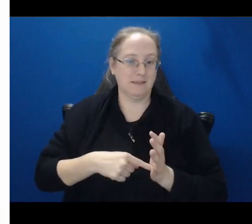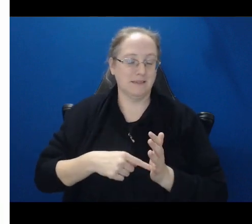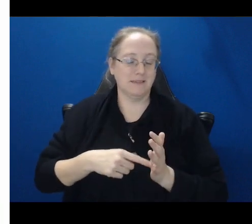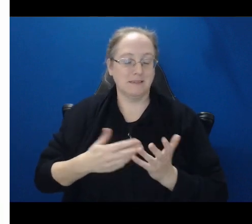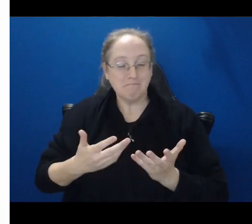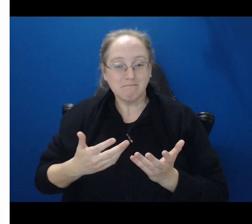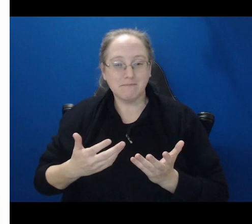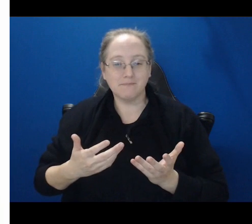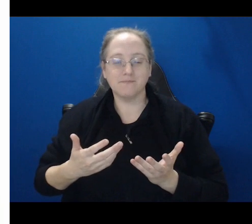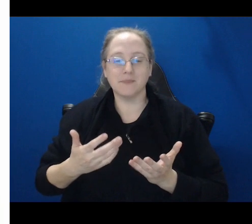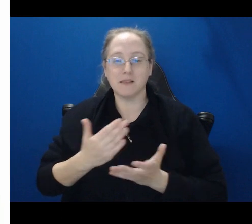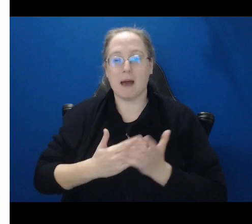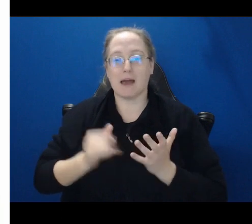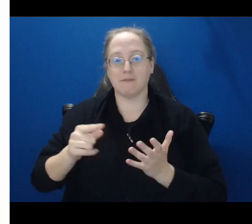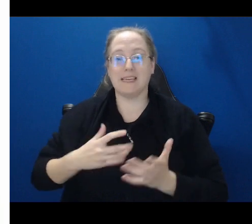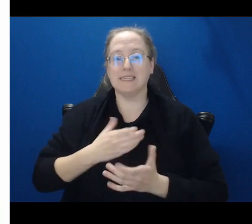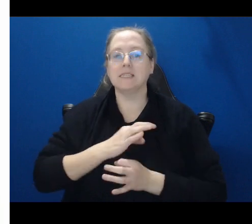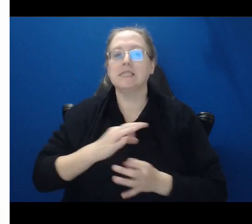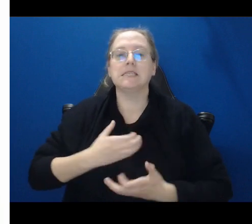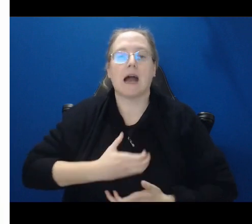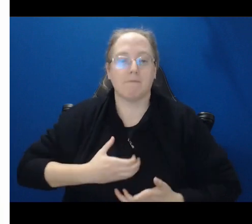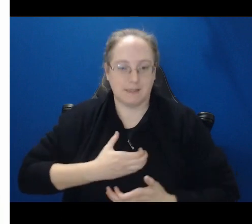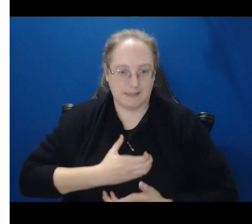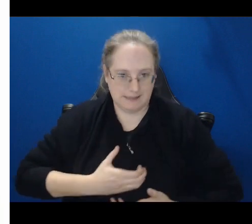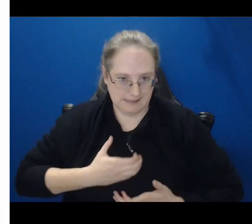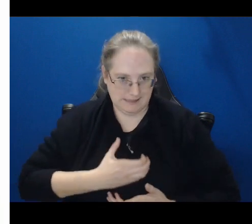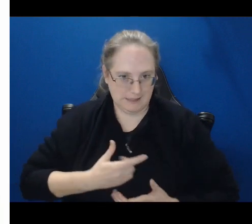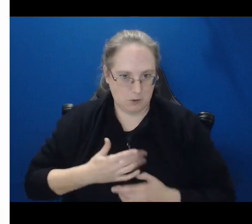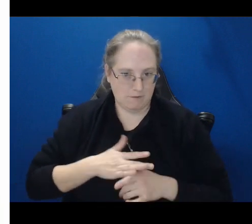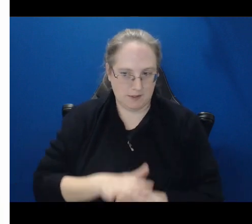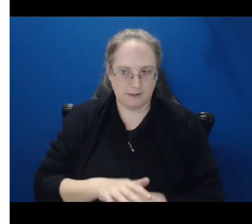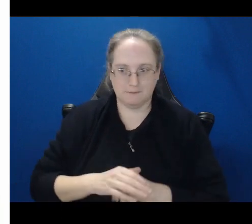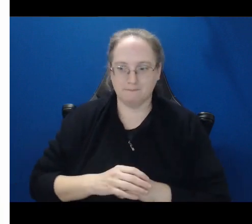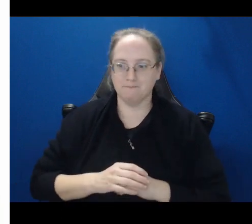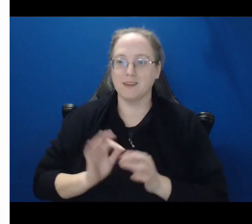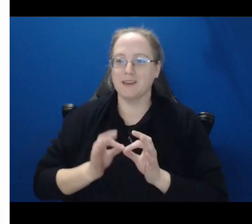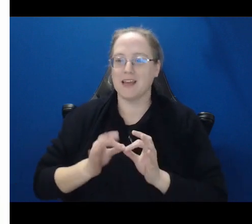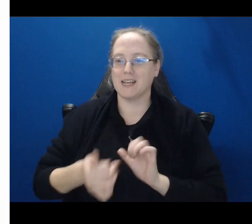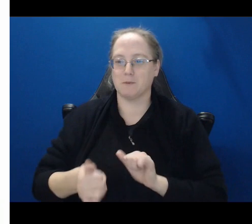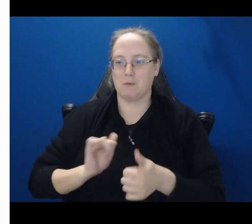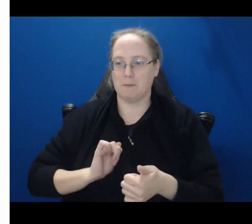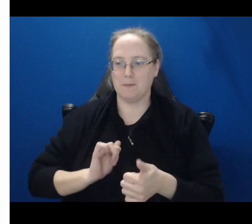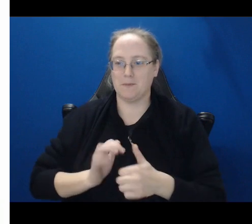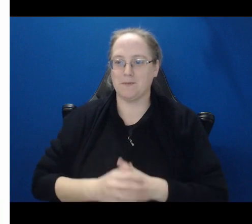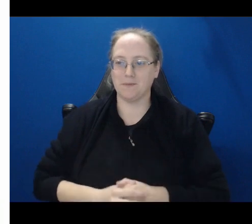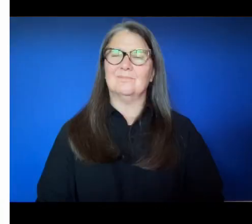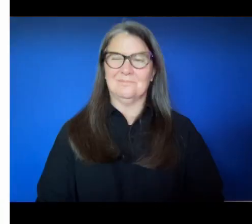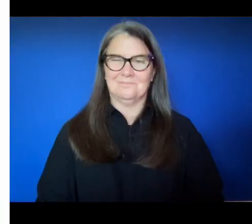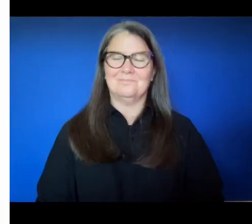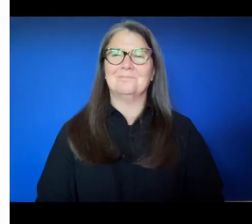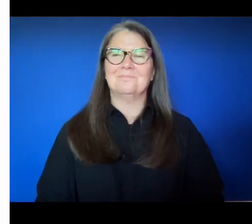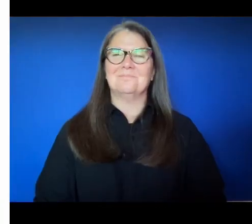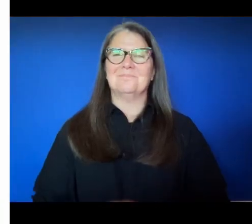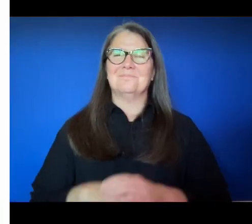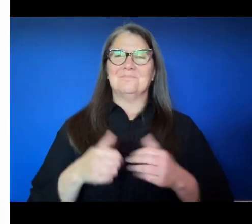as part of the discomfort, that it's not, that thinking about the rifts that